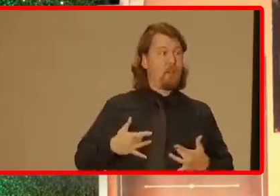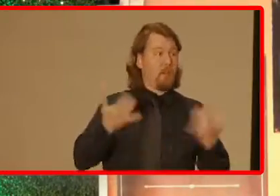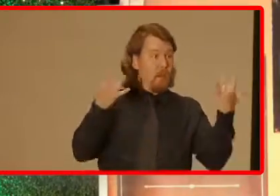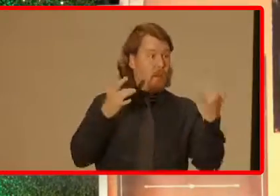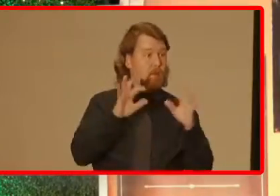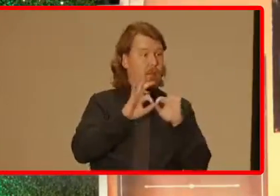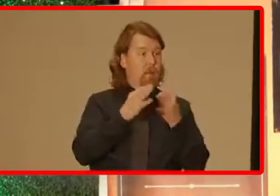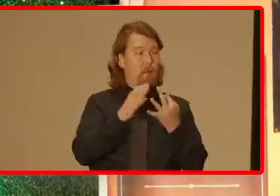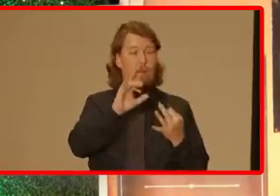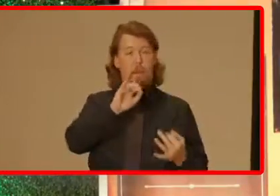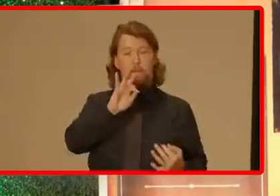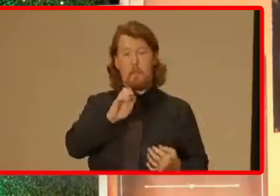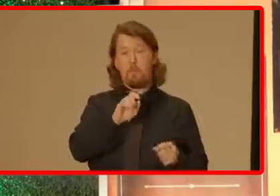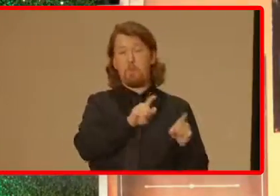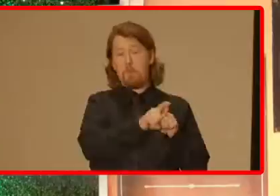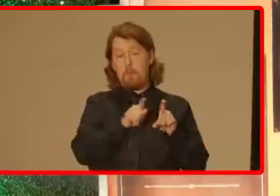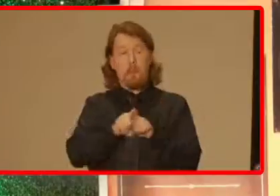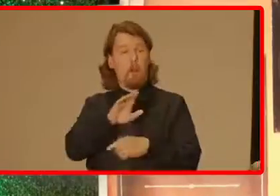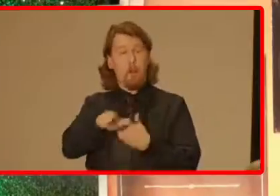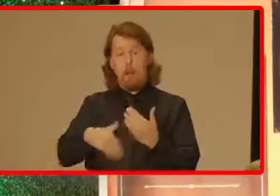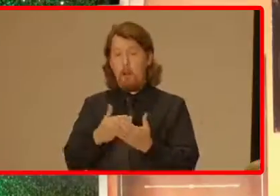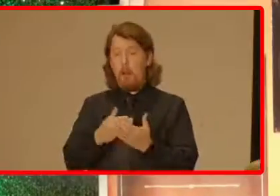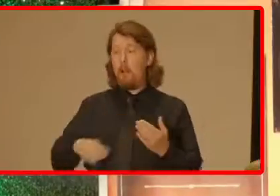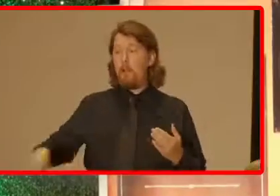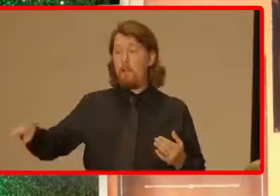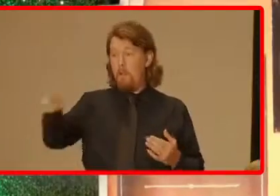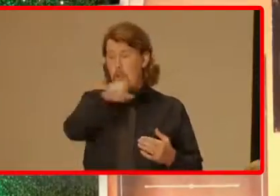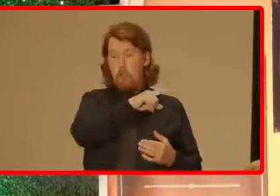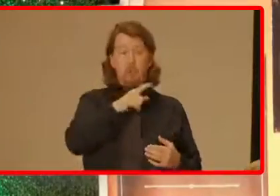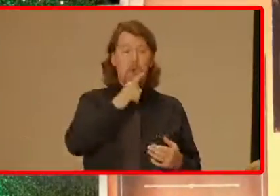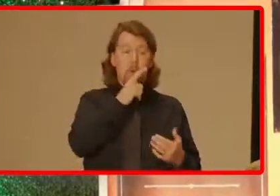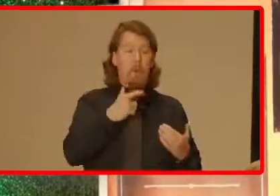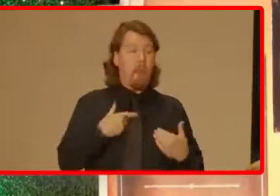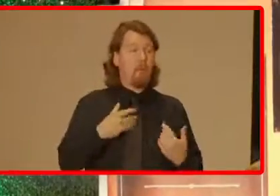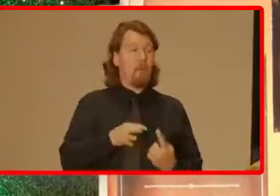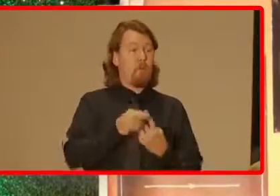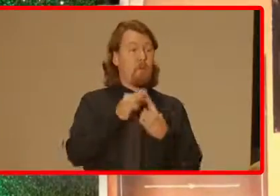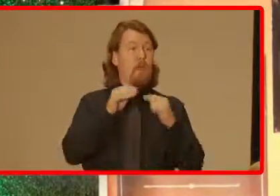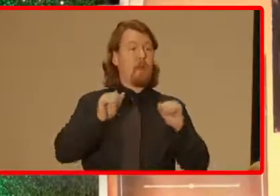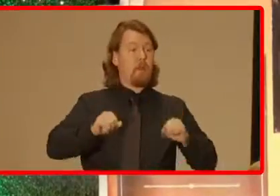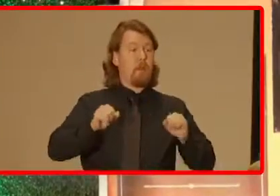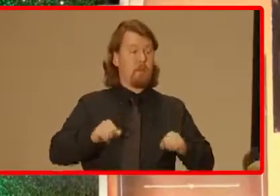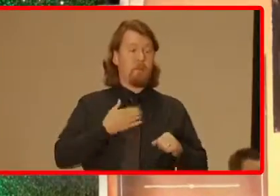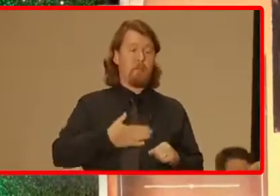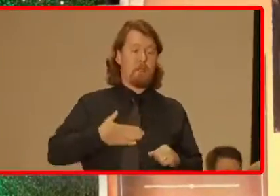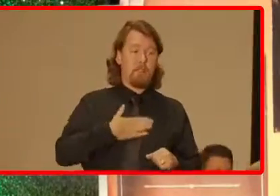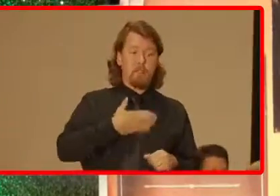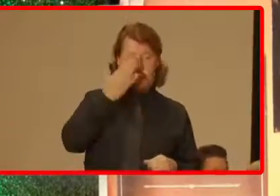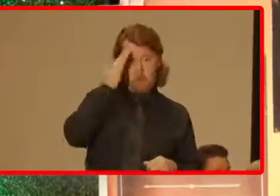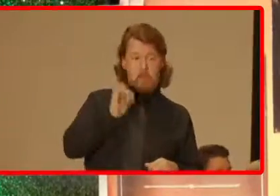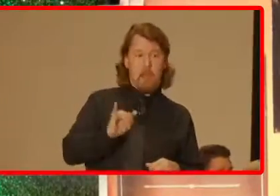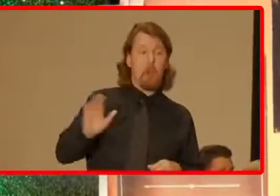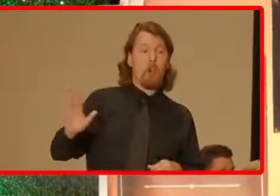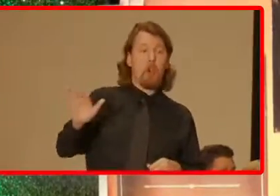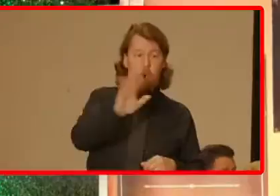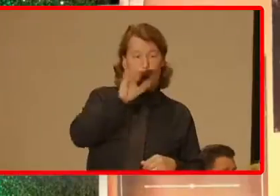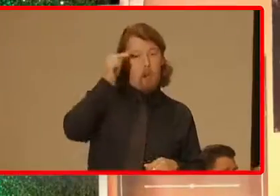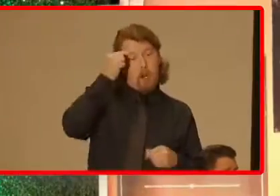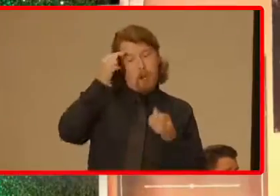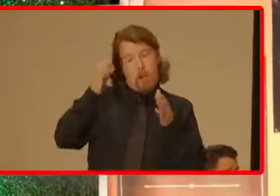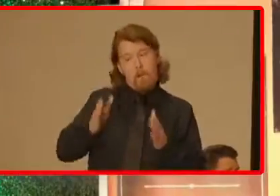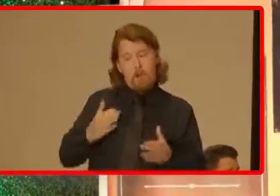for all of our Floridians out there with unique abilities, please know you have a governor that appreciates